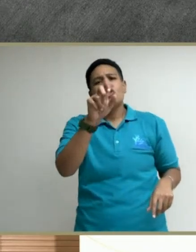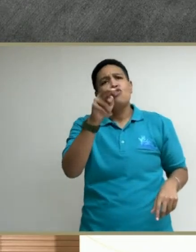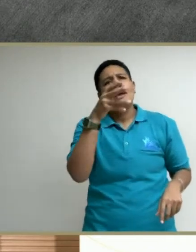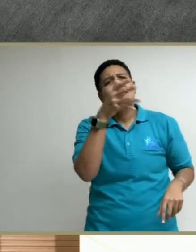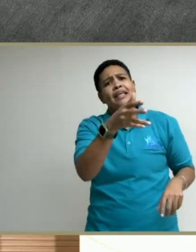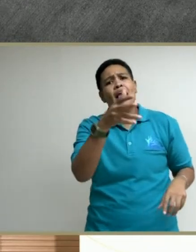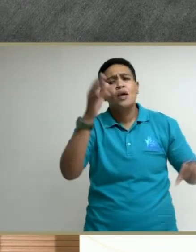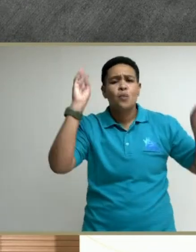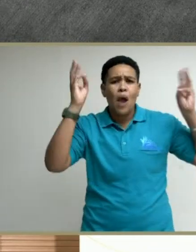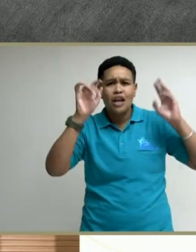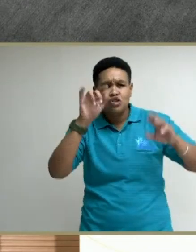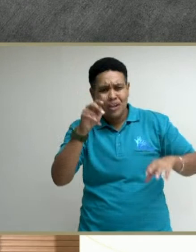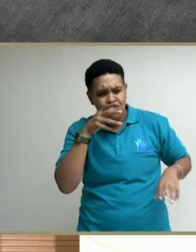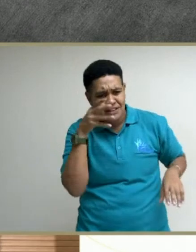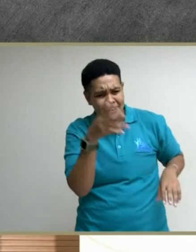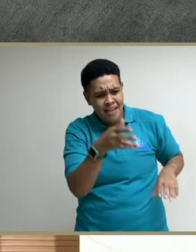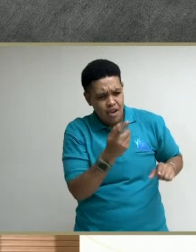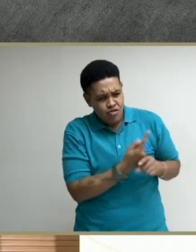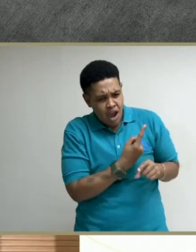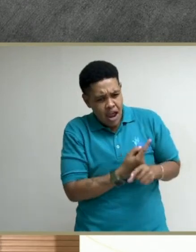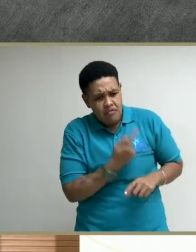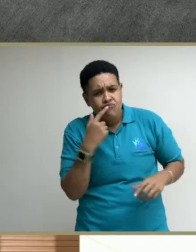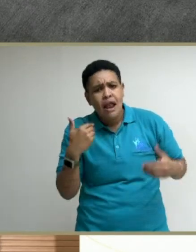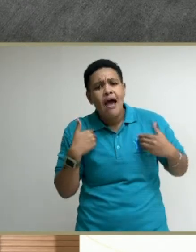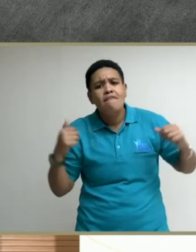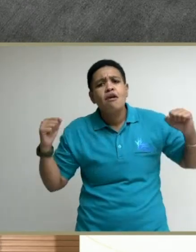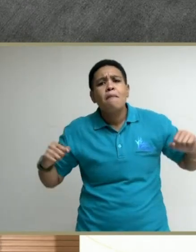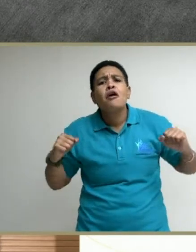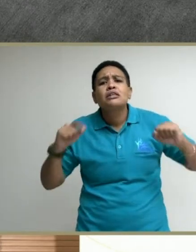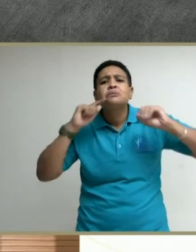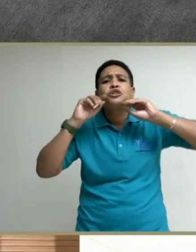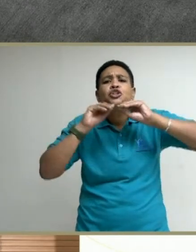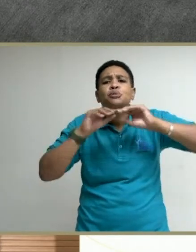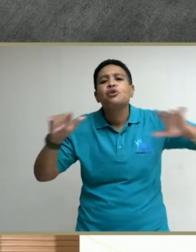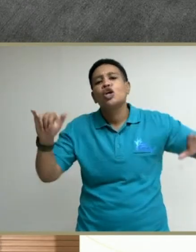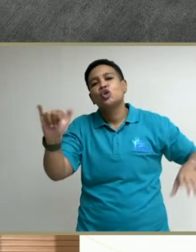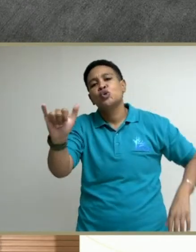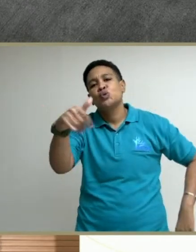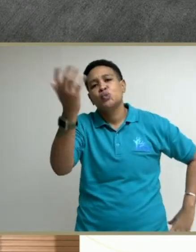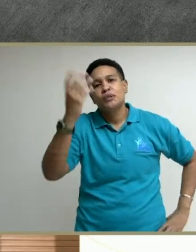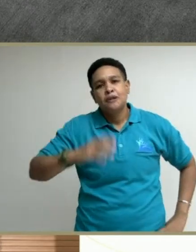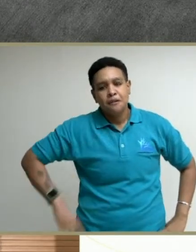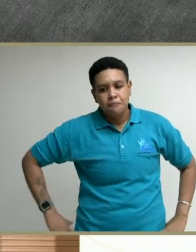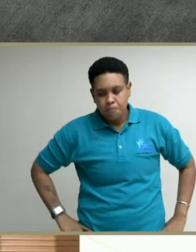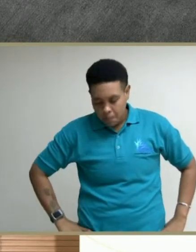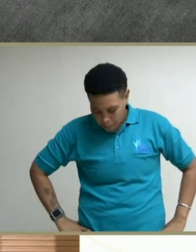that strain does have the possibility of spreading as well.